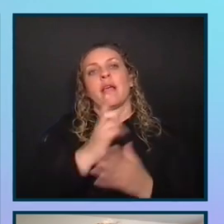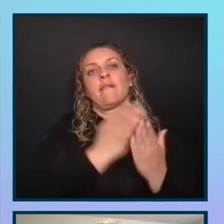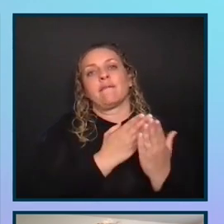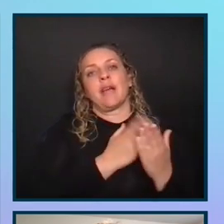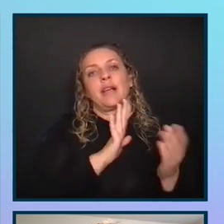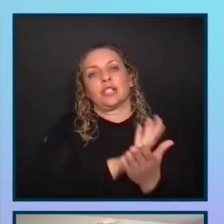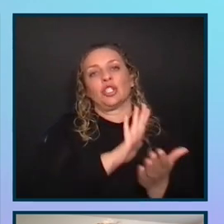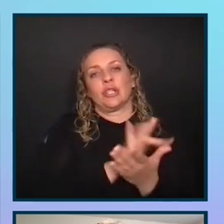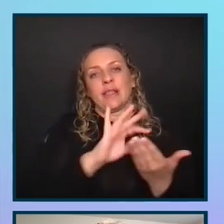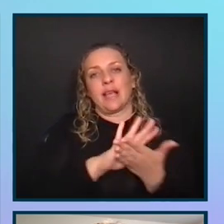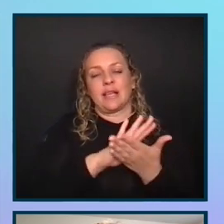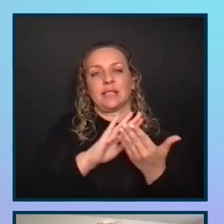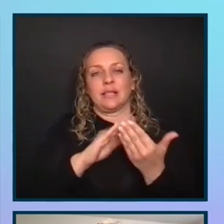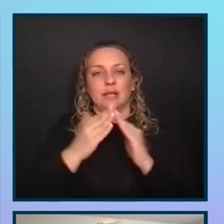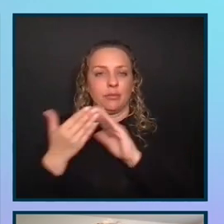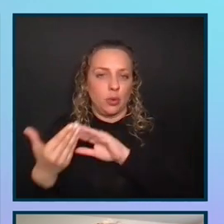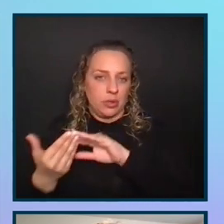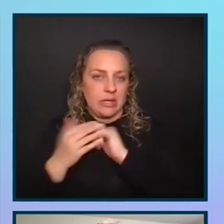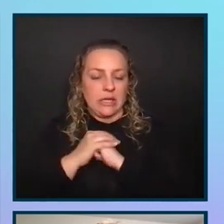is a community